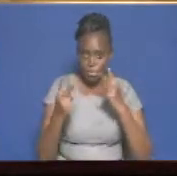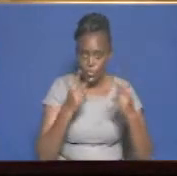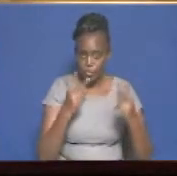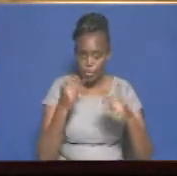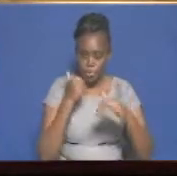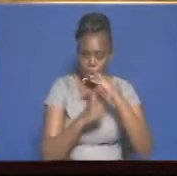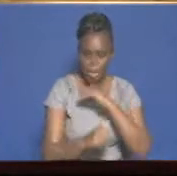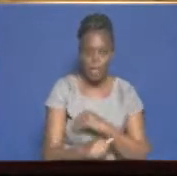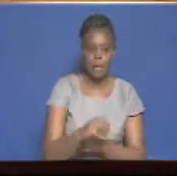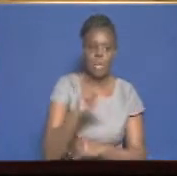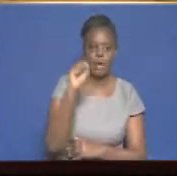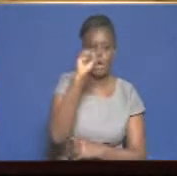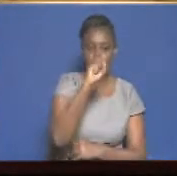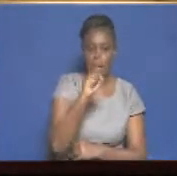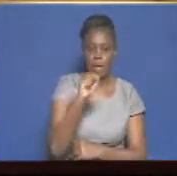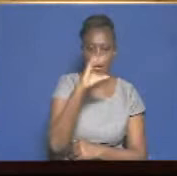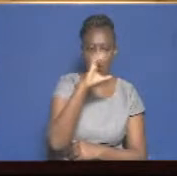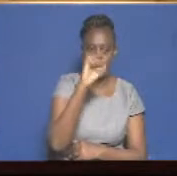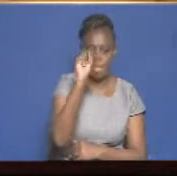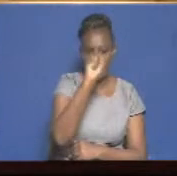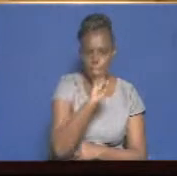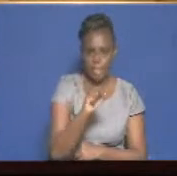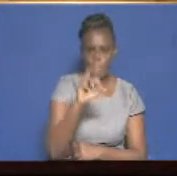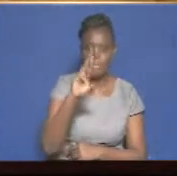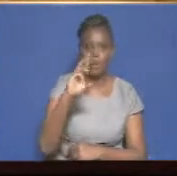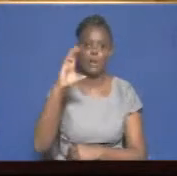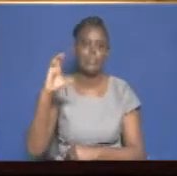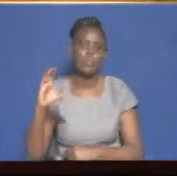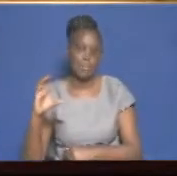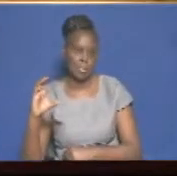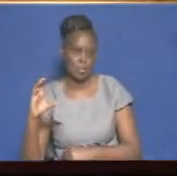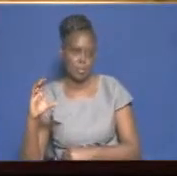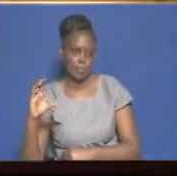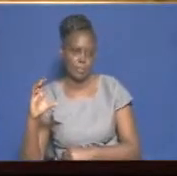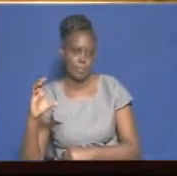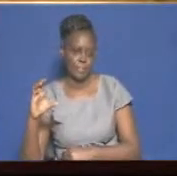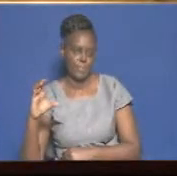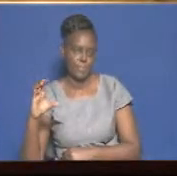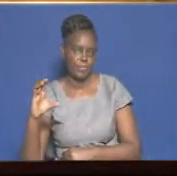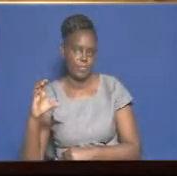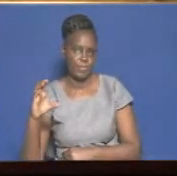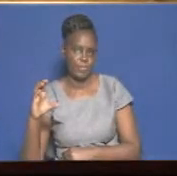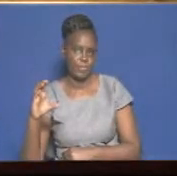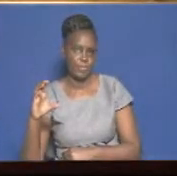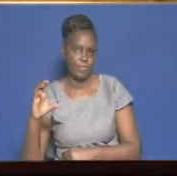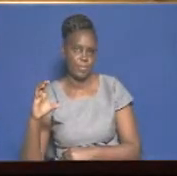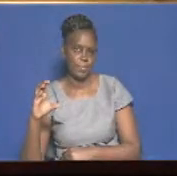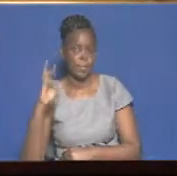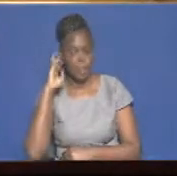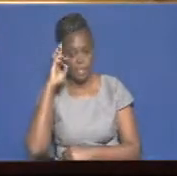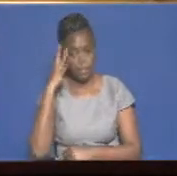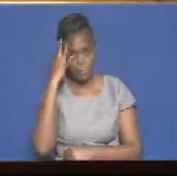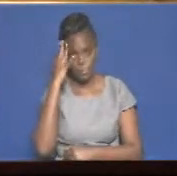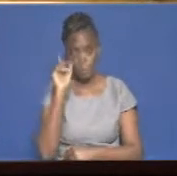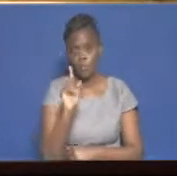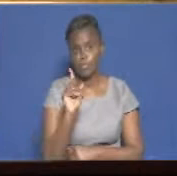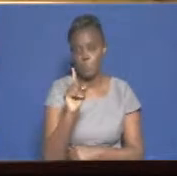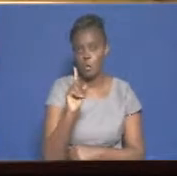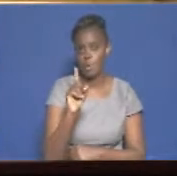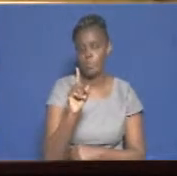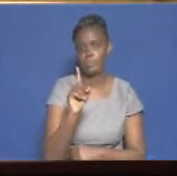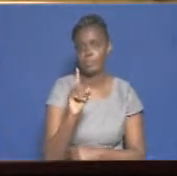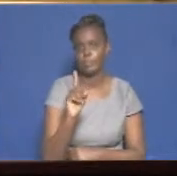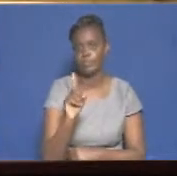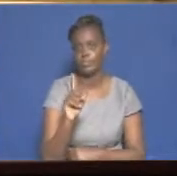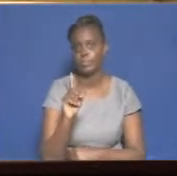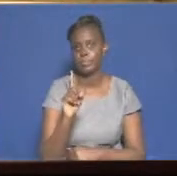SRC in placing them where they place them. It's on that one of the reasons was, this one, you